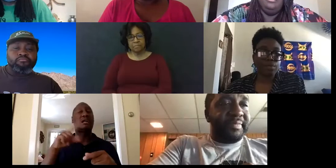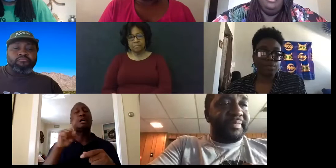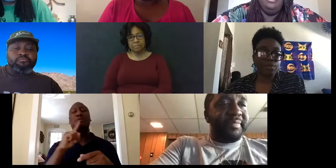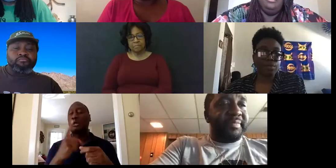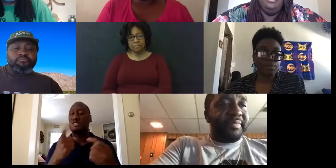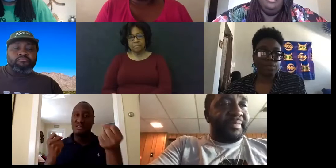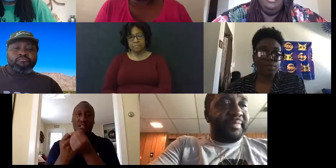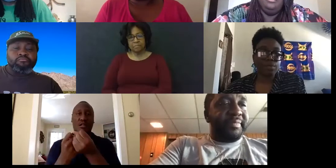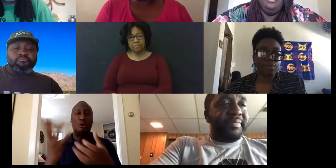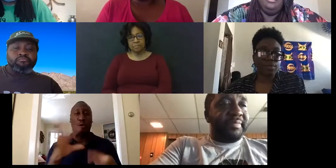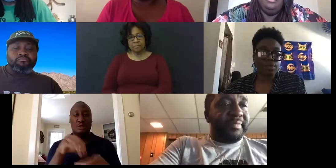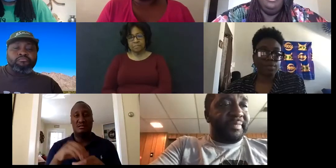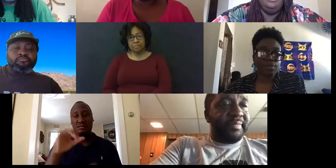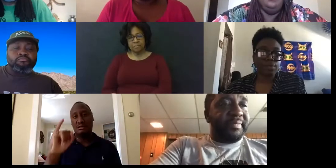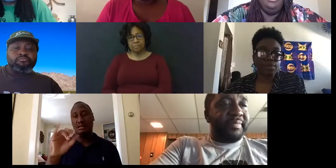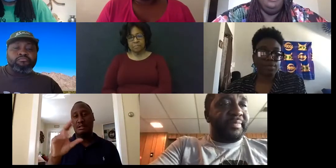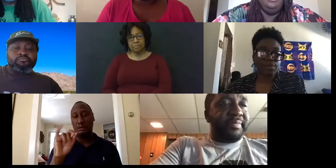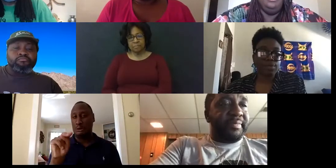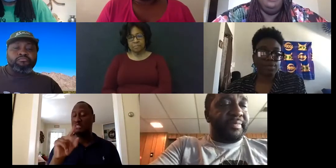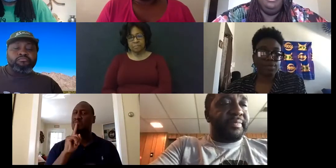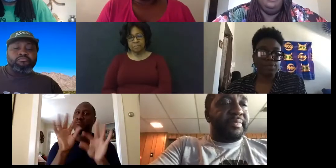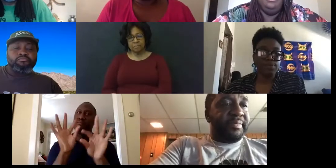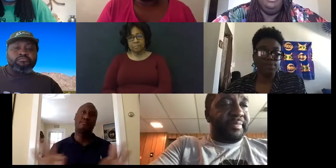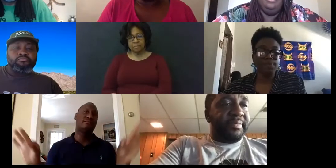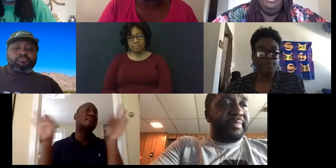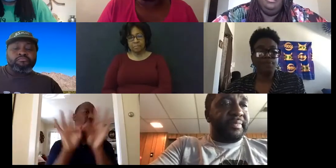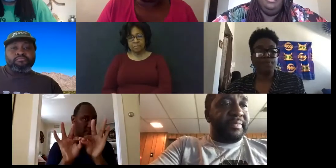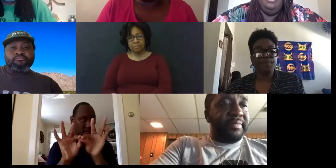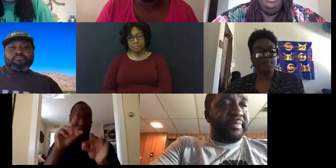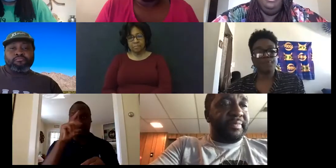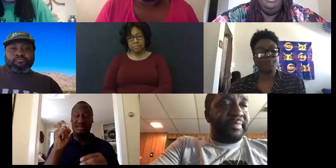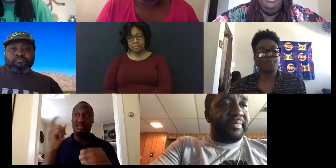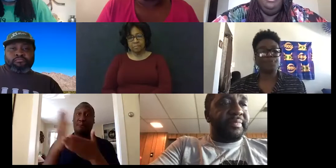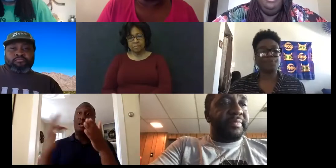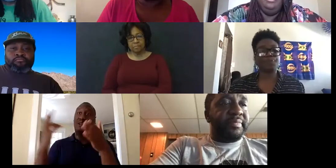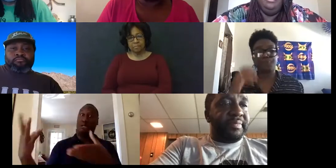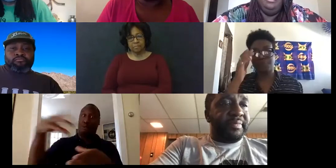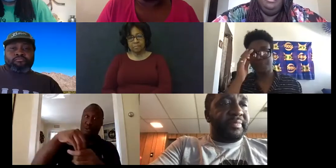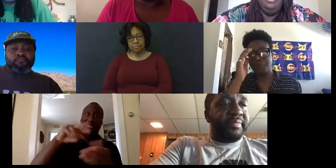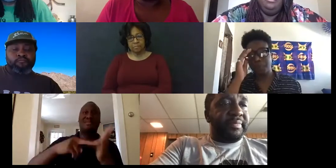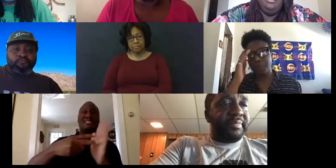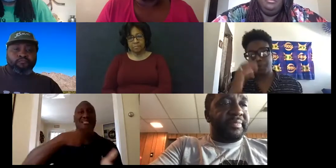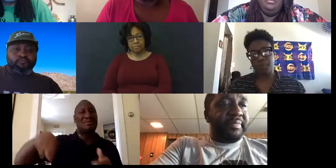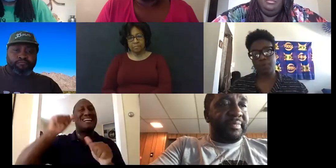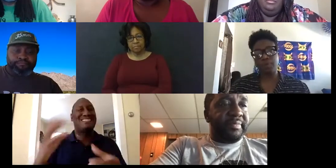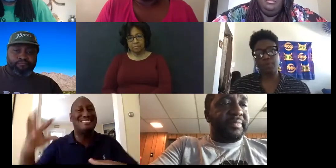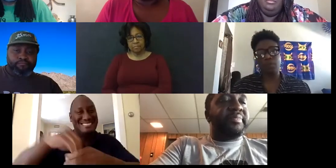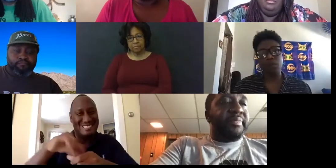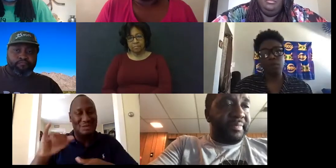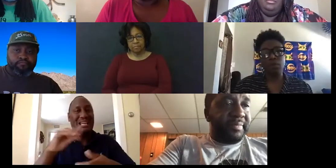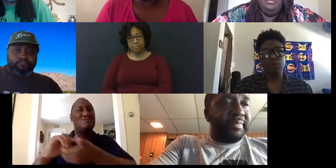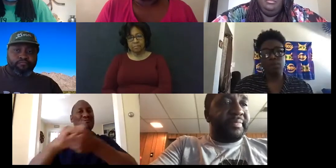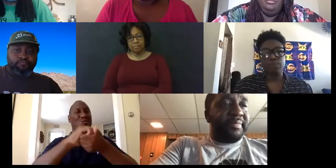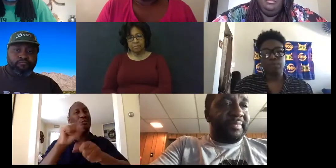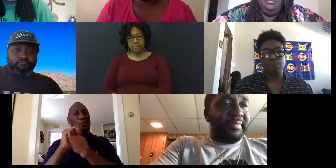the disabilities within our community. You know, we always advocate, and it's so important to be included. And that